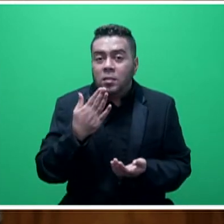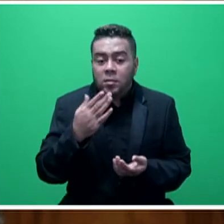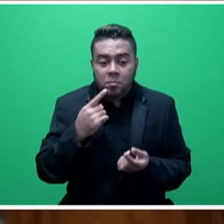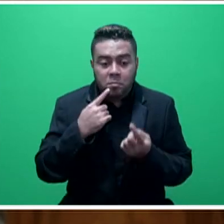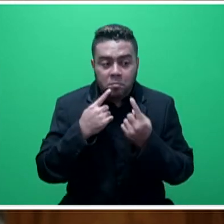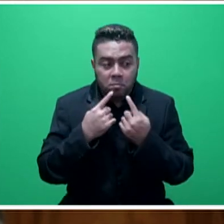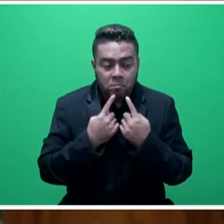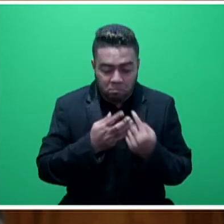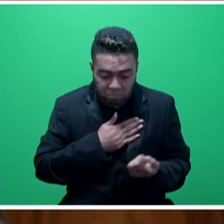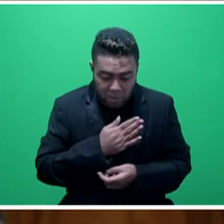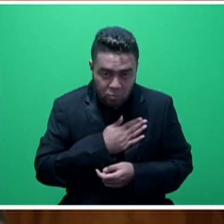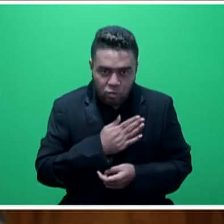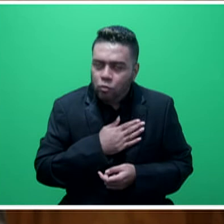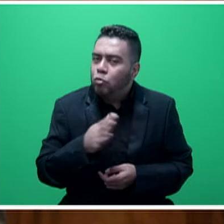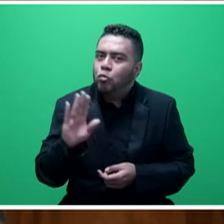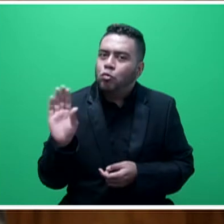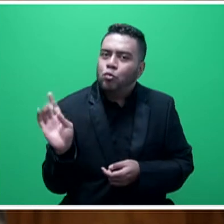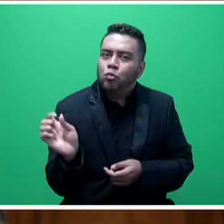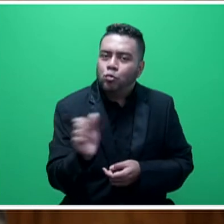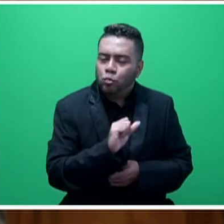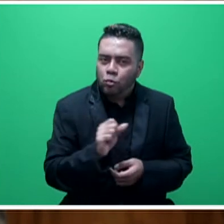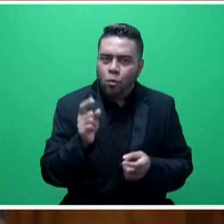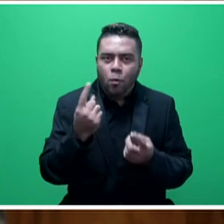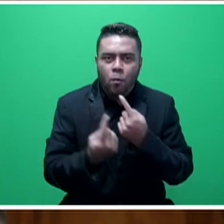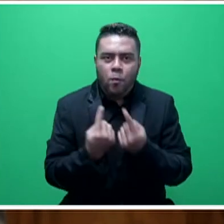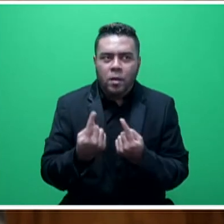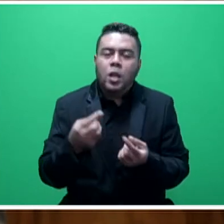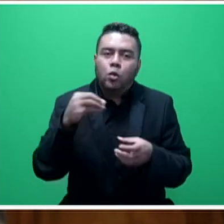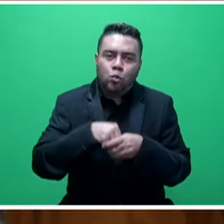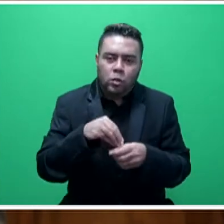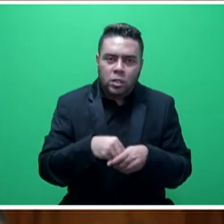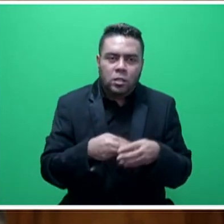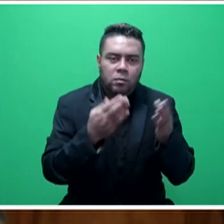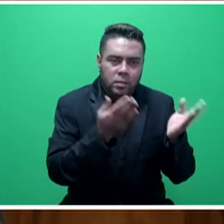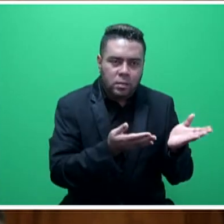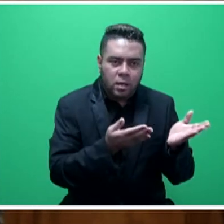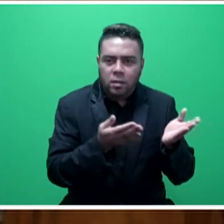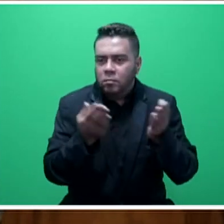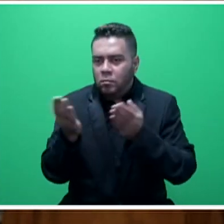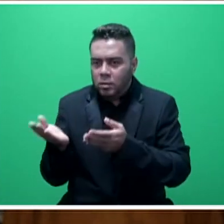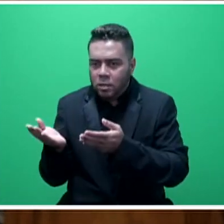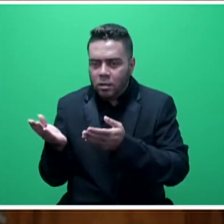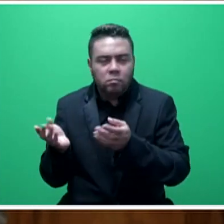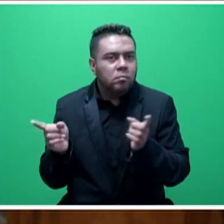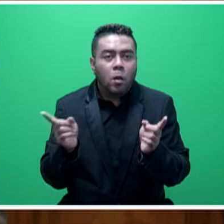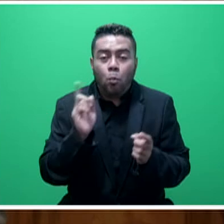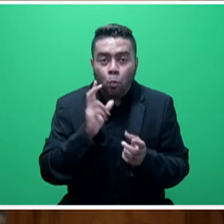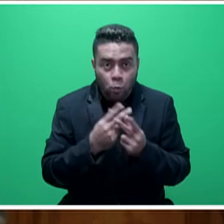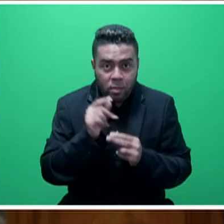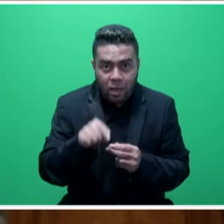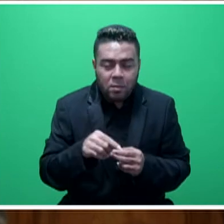equally applies to every single Fijian that we encounter, including this side and the other side as well. With that, Mr.